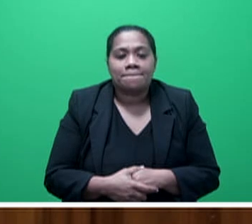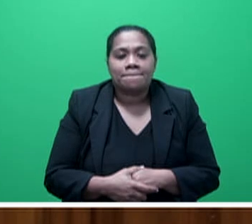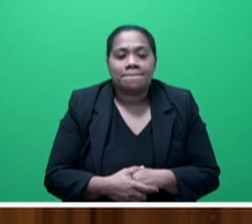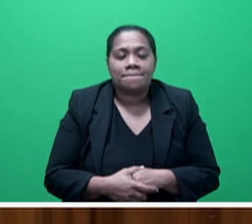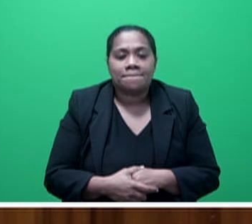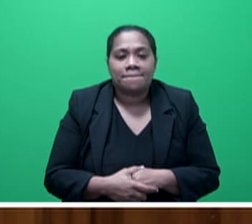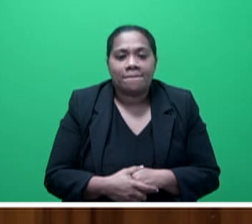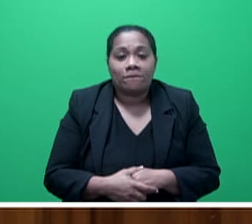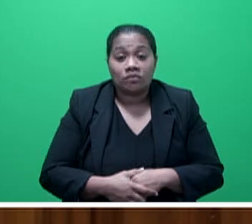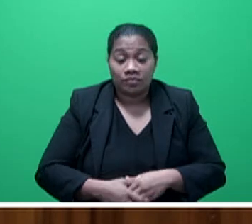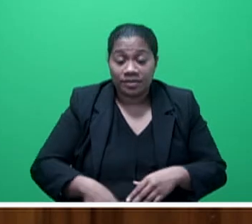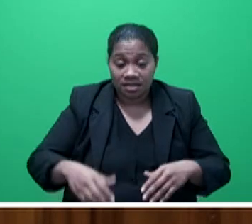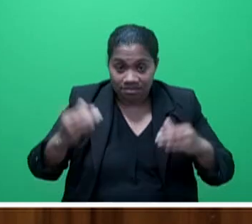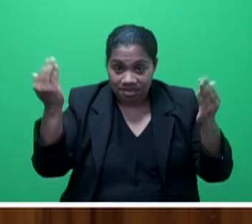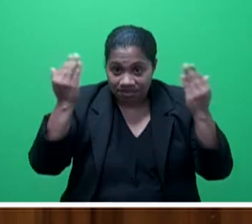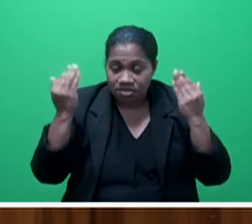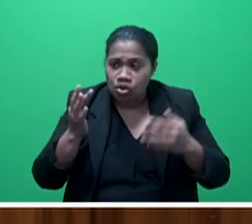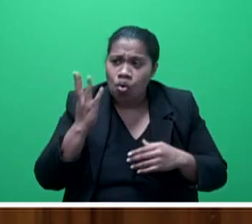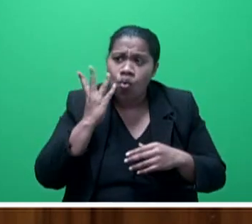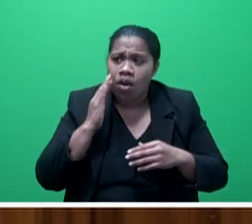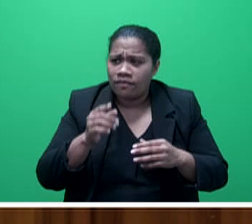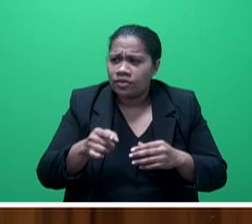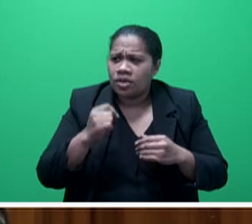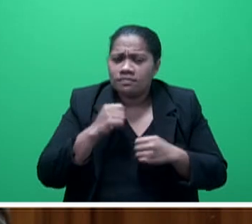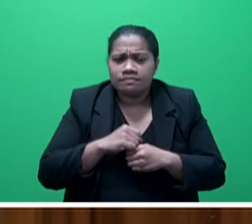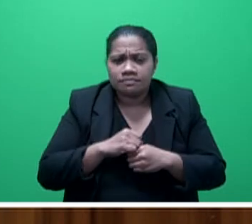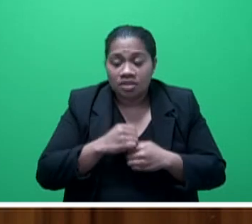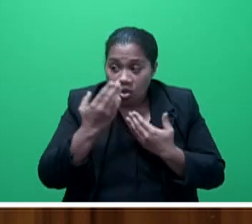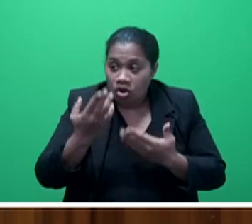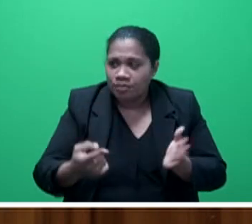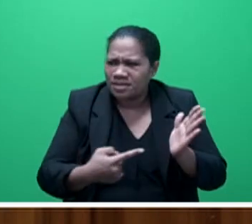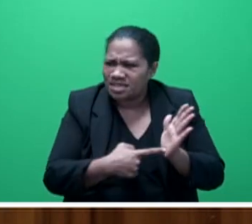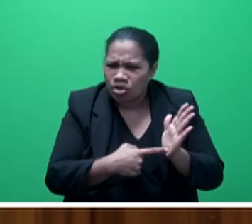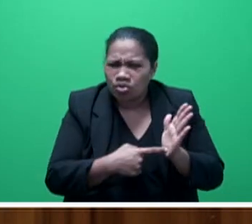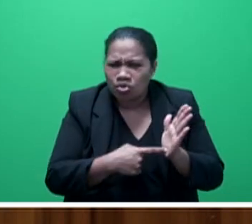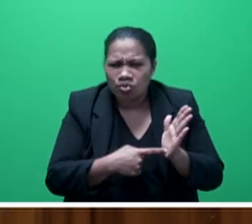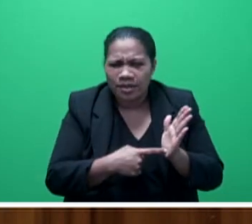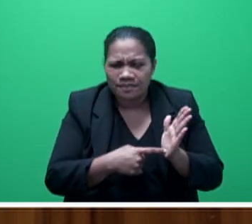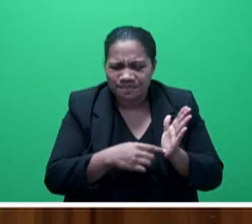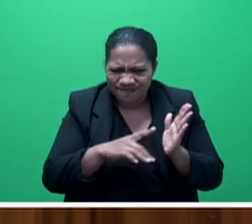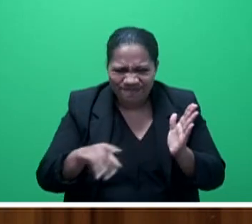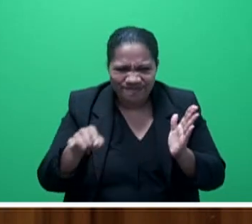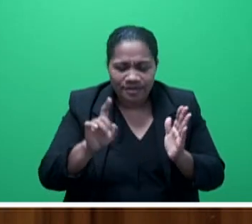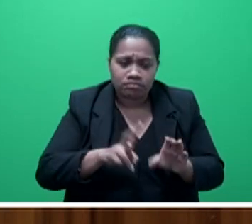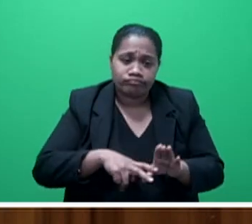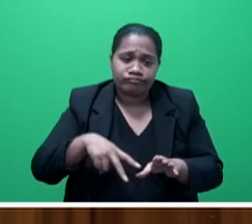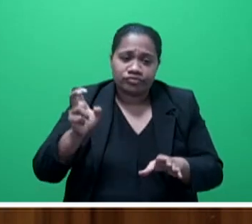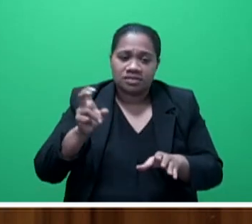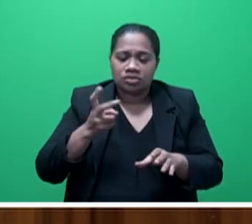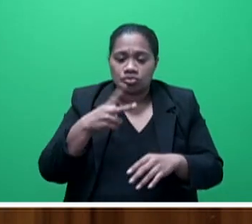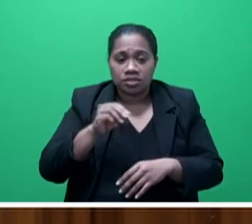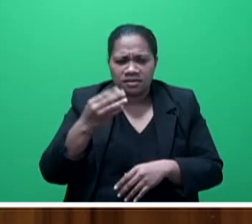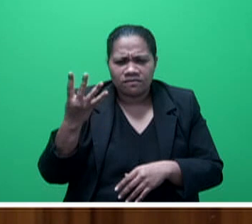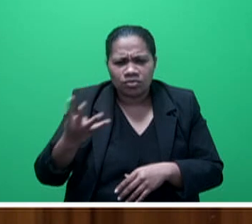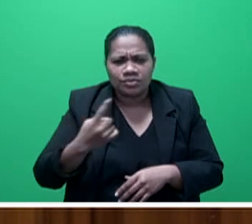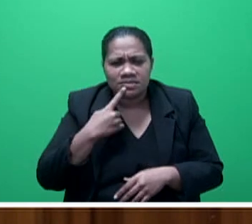Mr. Speaker, sir, when the Honourable Tikundondua resigned in 2014, he made a public statement that it was due